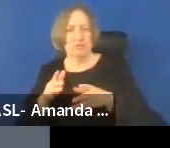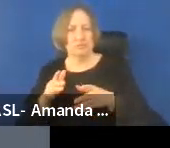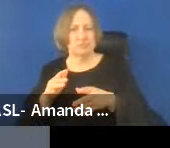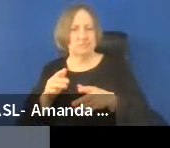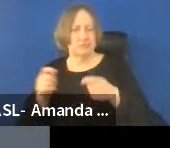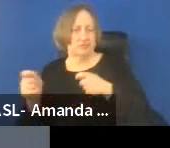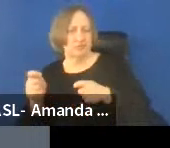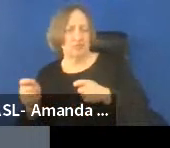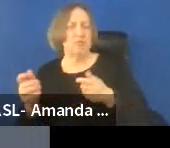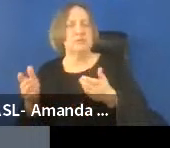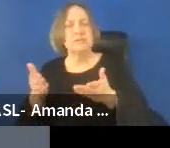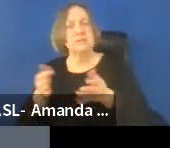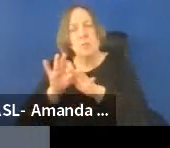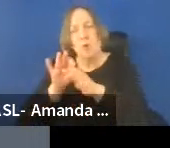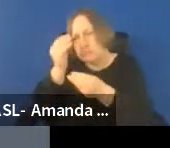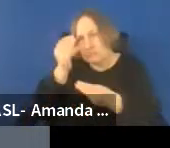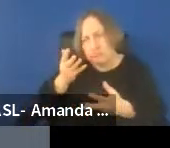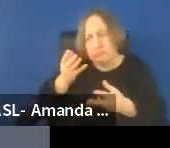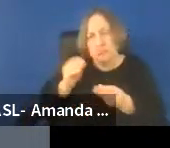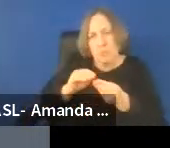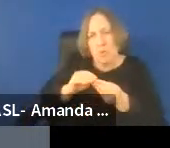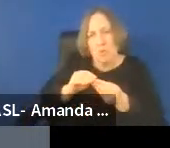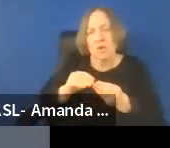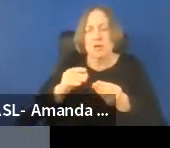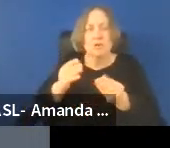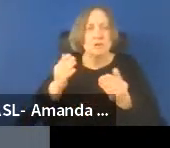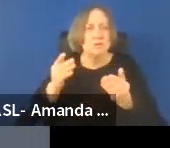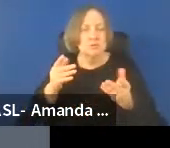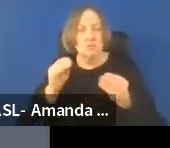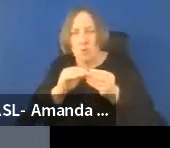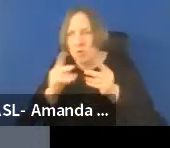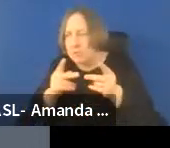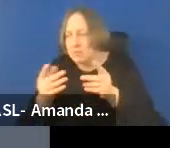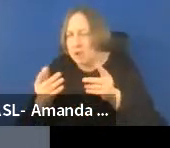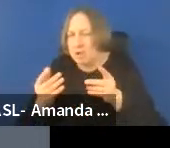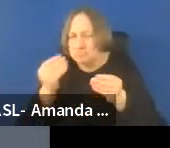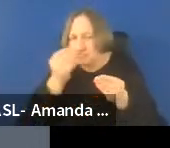for us to hear more often from Portlanders and from